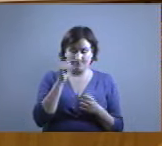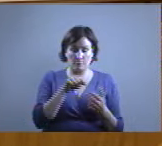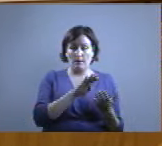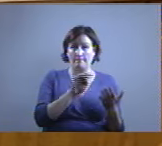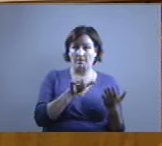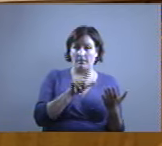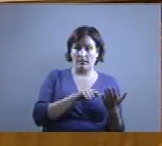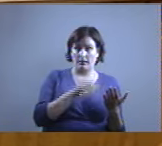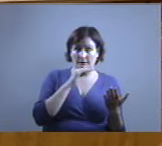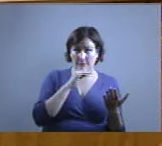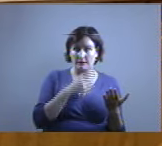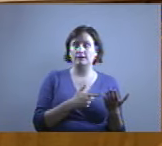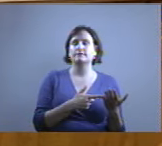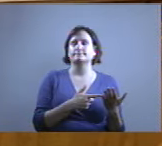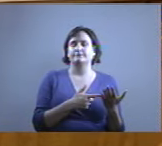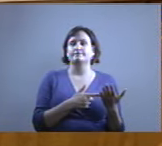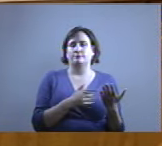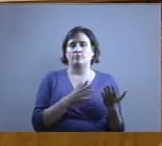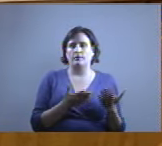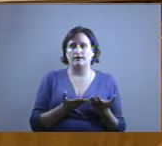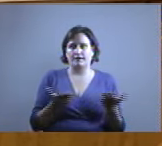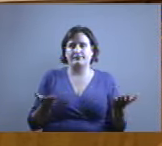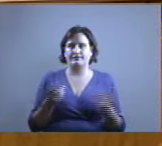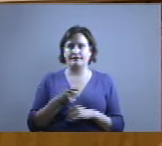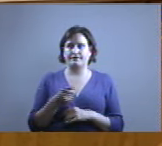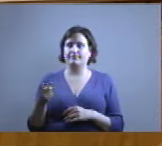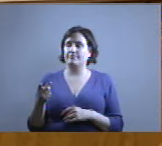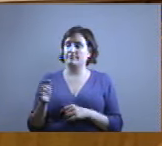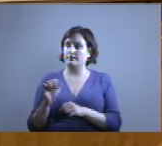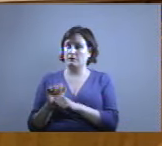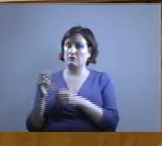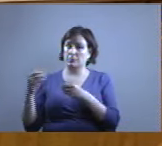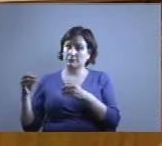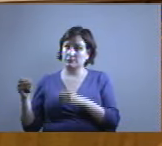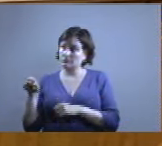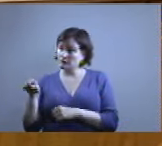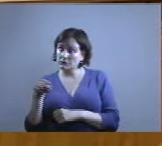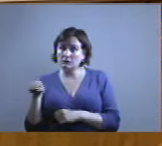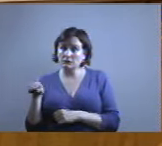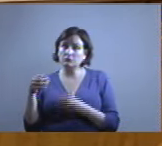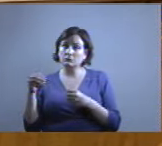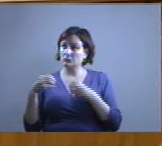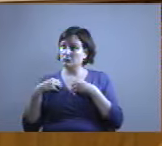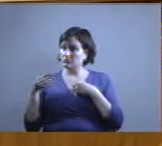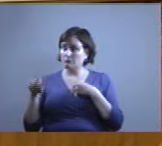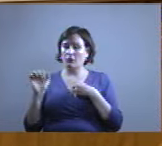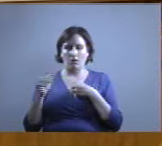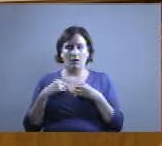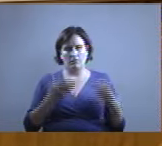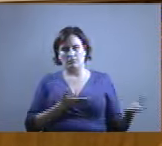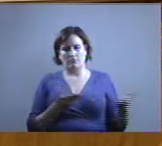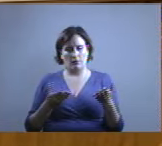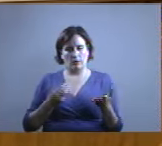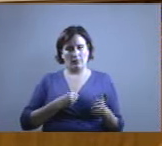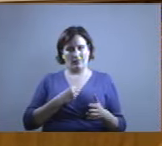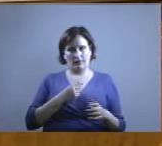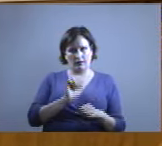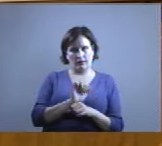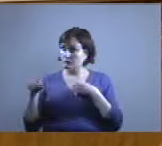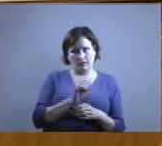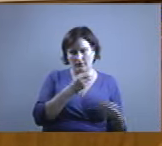dispensation through which enterprises can share the cost of employing both older and younger workers, both in special